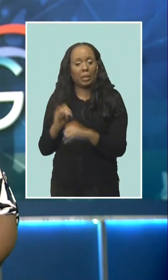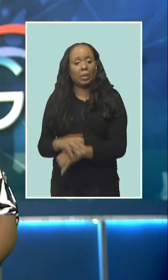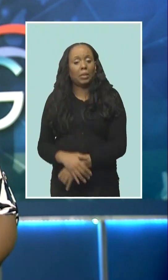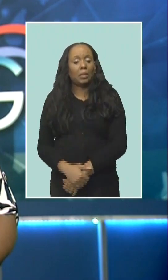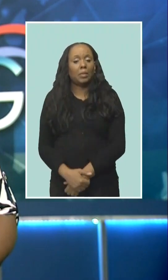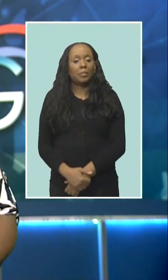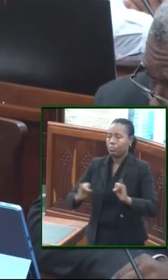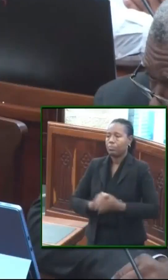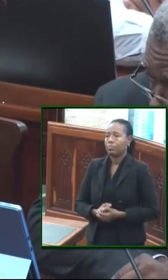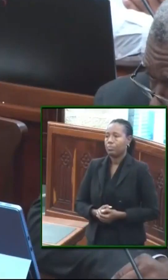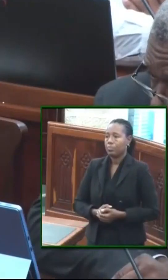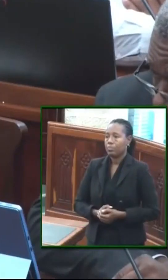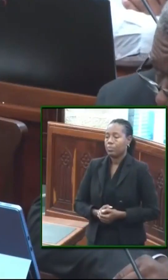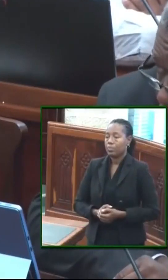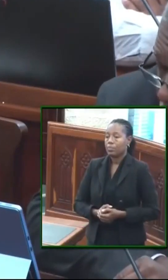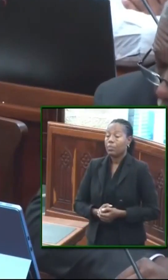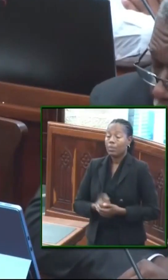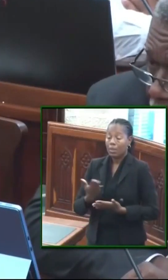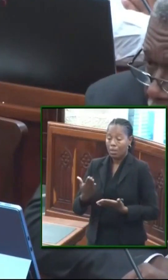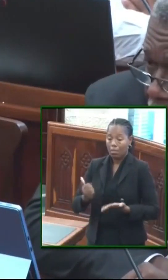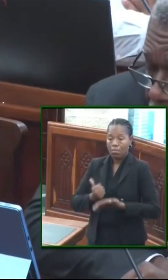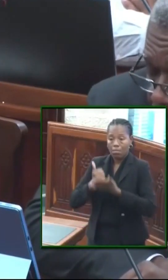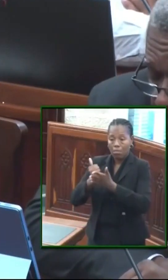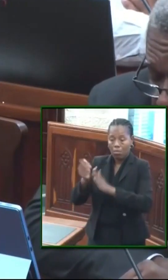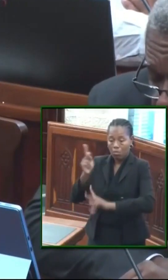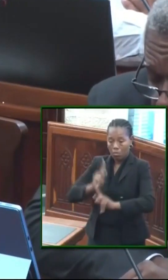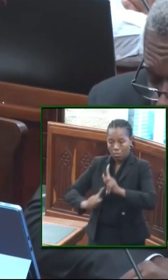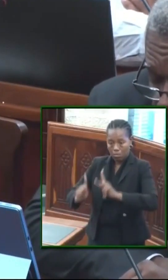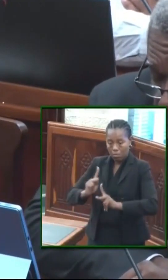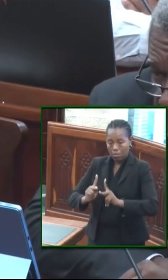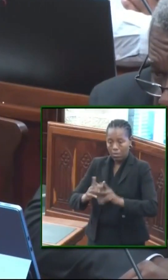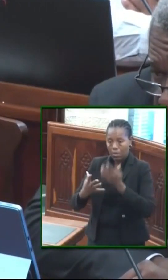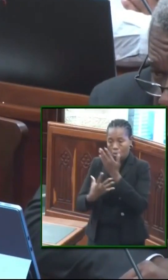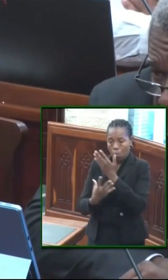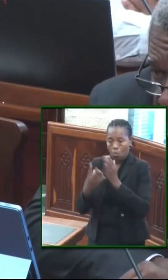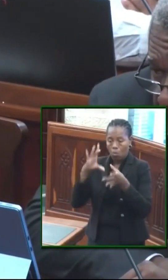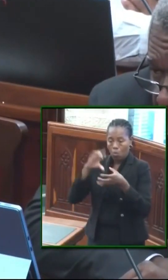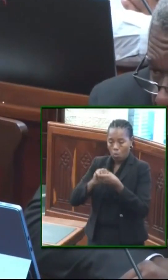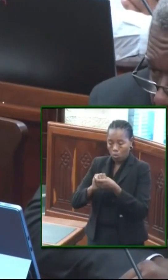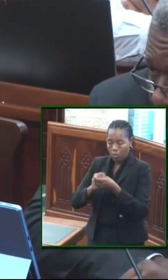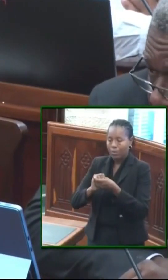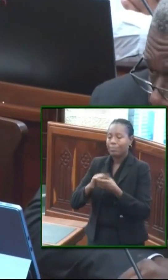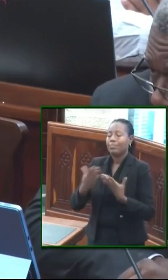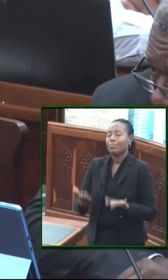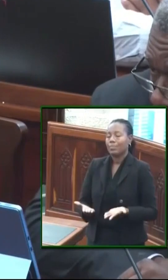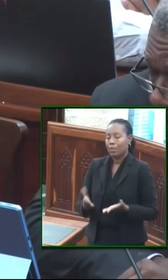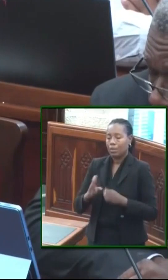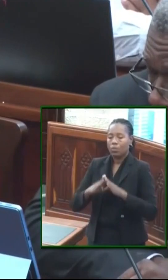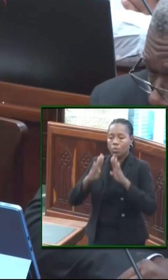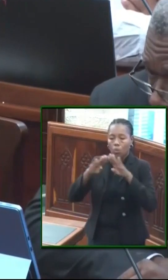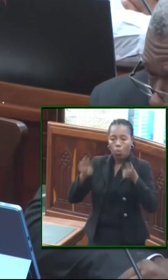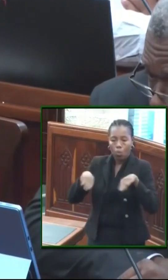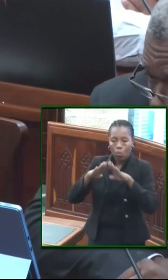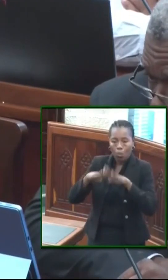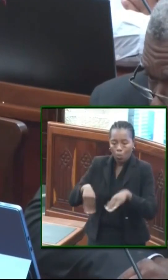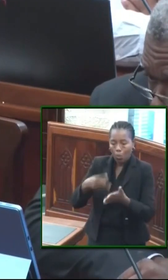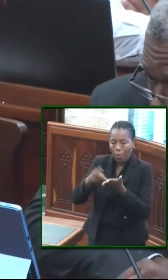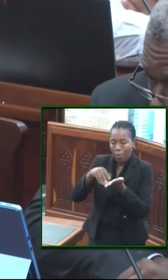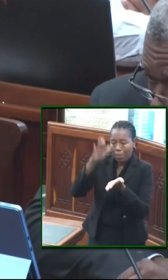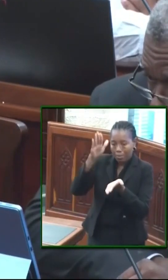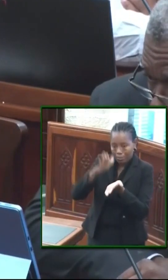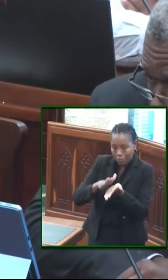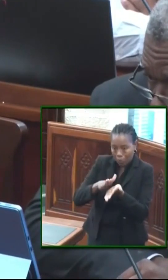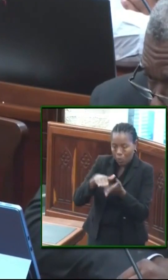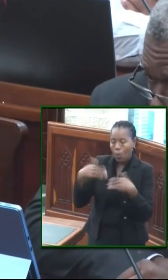independence. Hope enables home ownership for low-income individuals who would otherwise be lifelong renters.